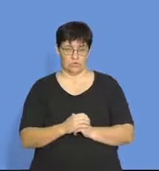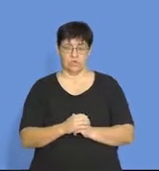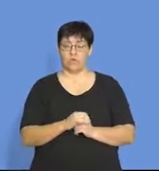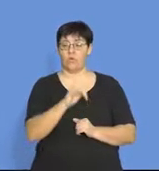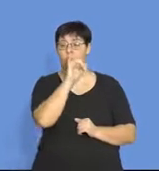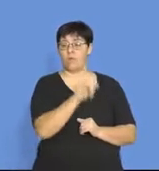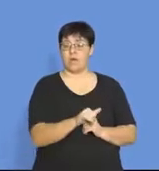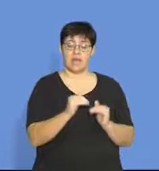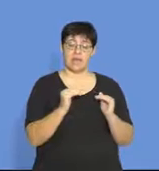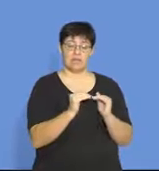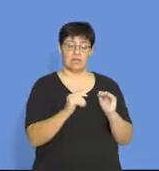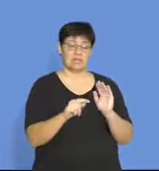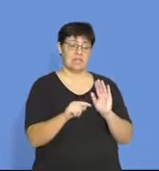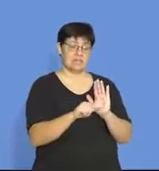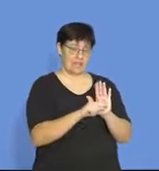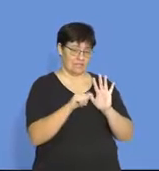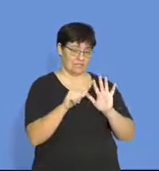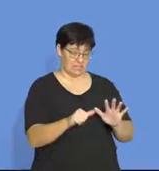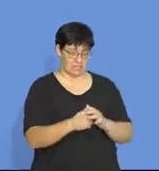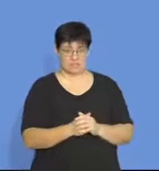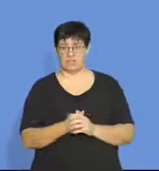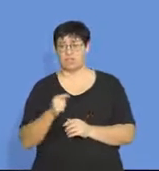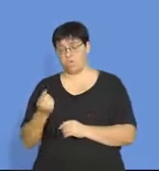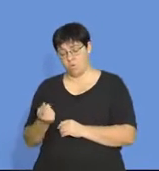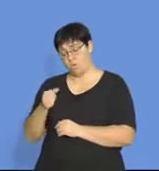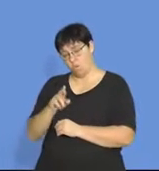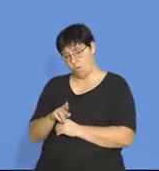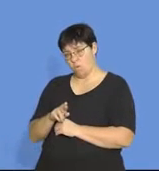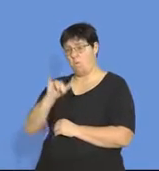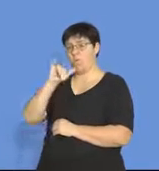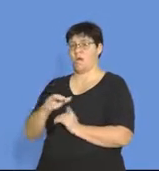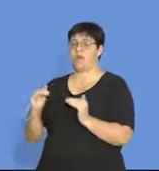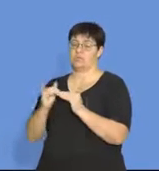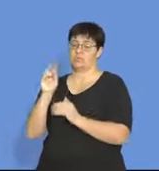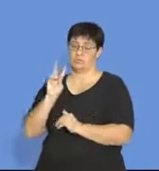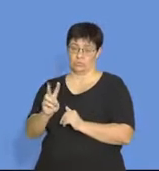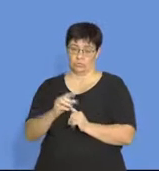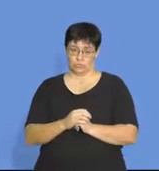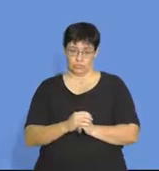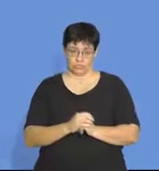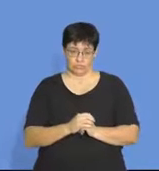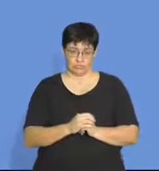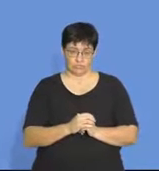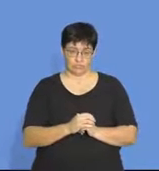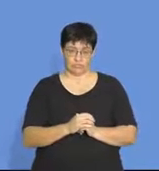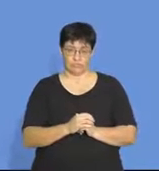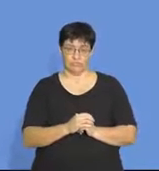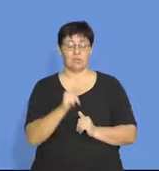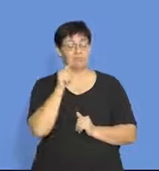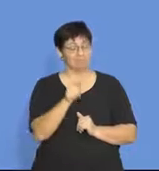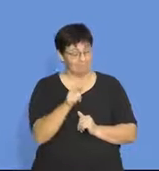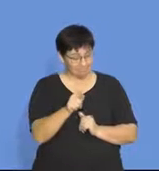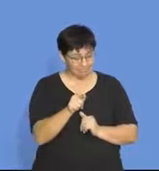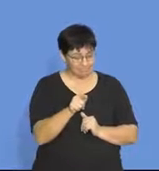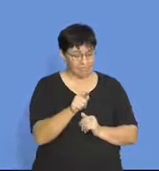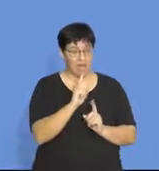My y will be equal to negative 6, or my y will be equal to positive 2. And